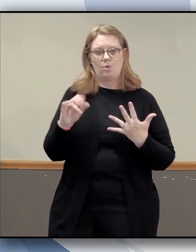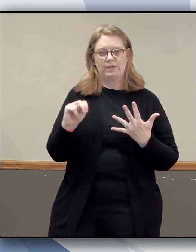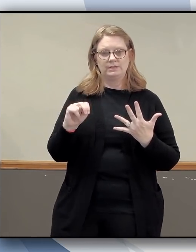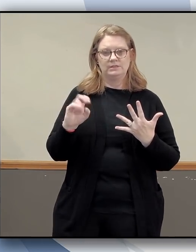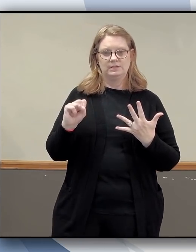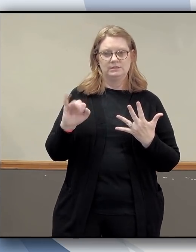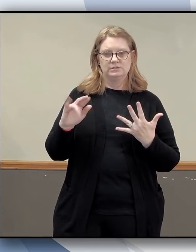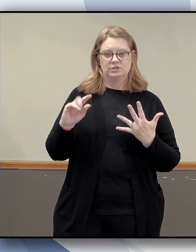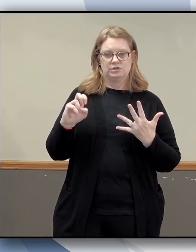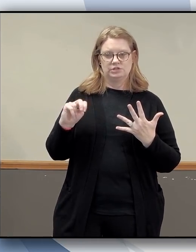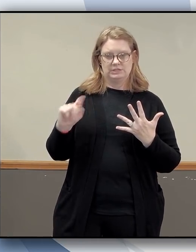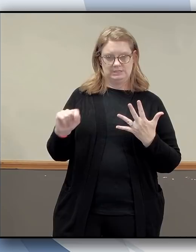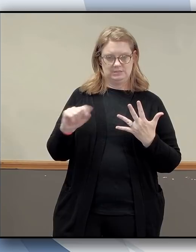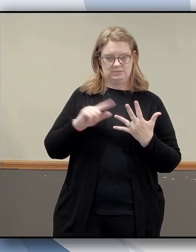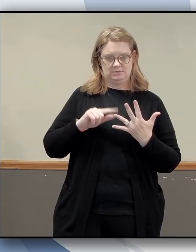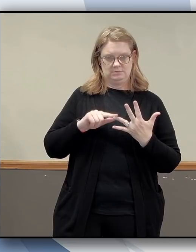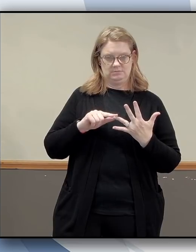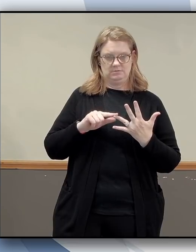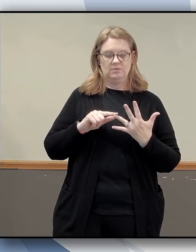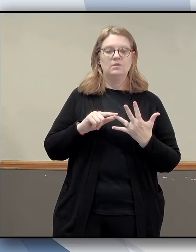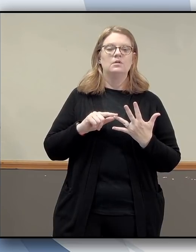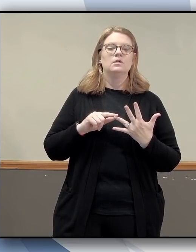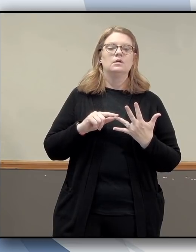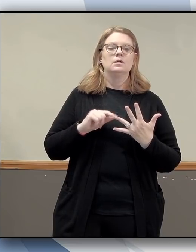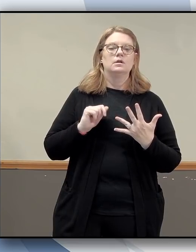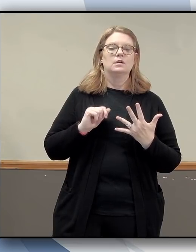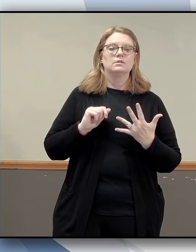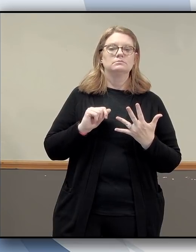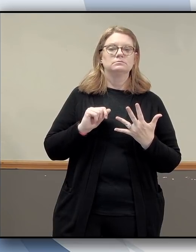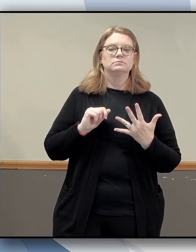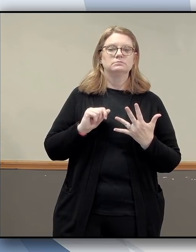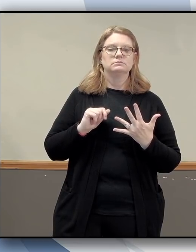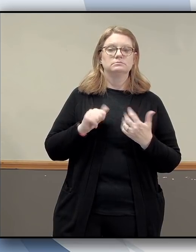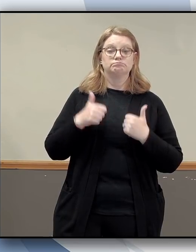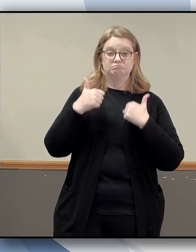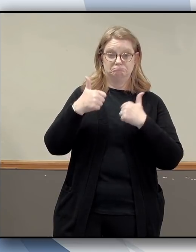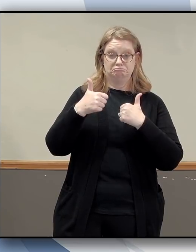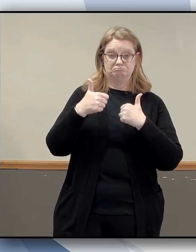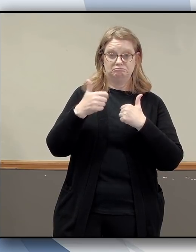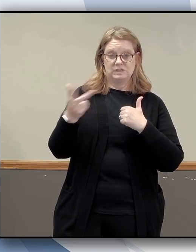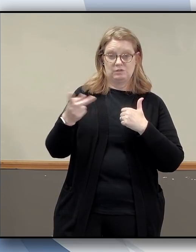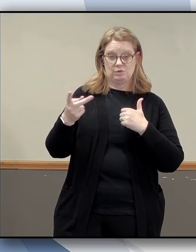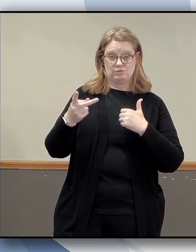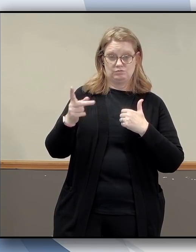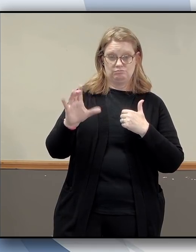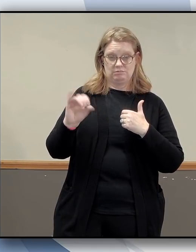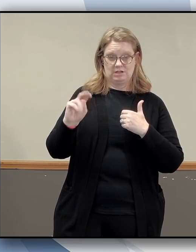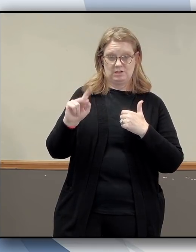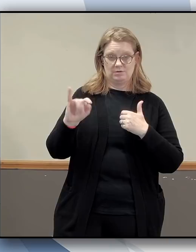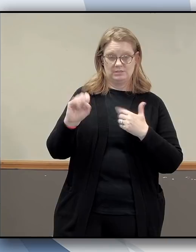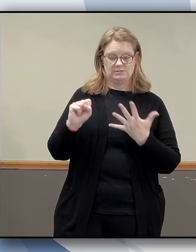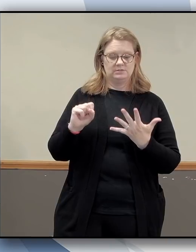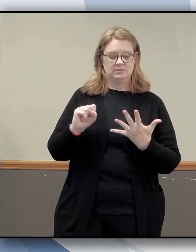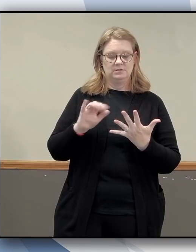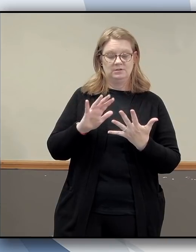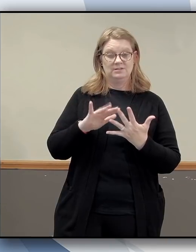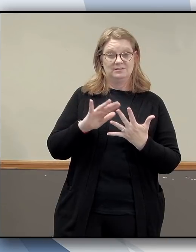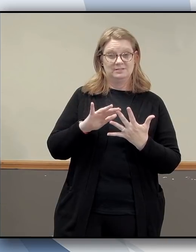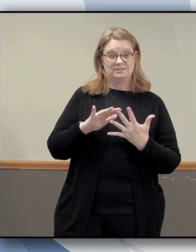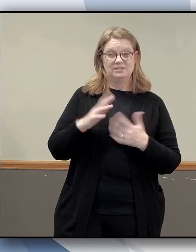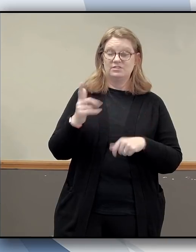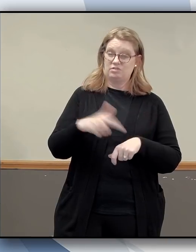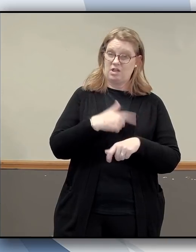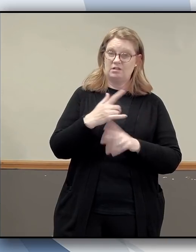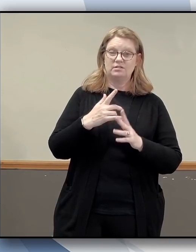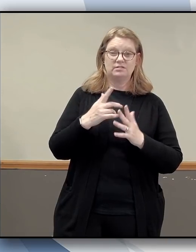and Sargent County. And so, again, well done to those counties. Now we're going to move to a longer list of